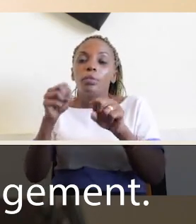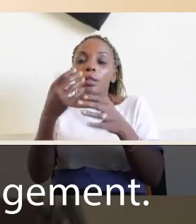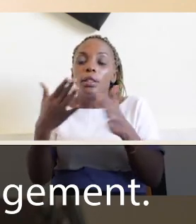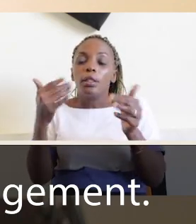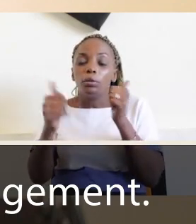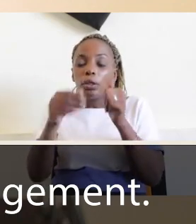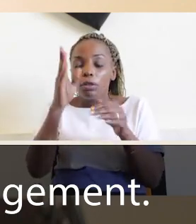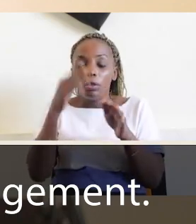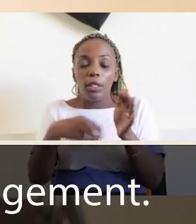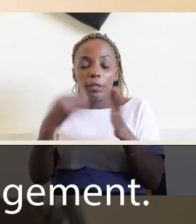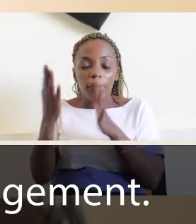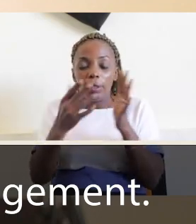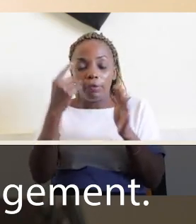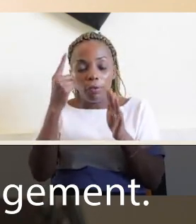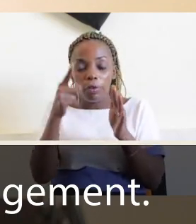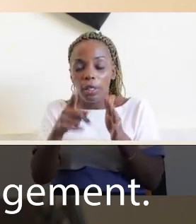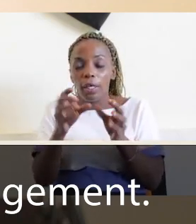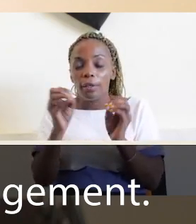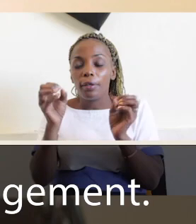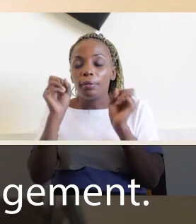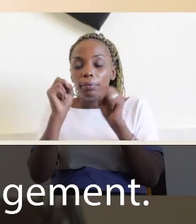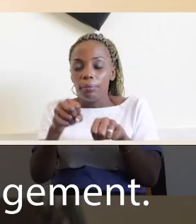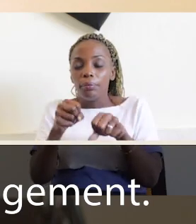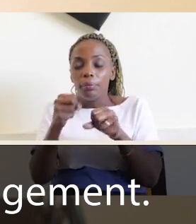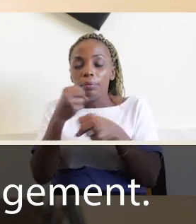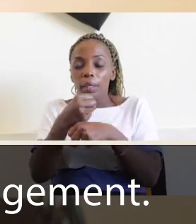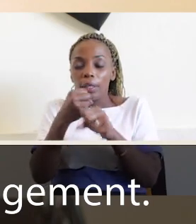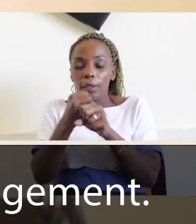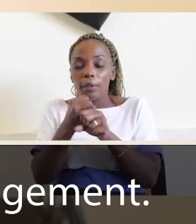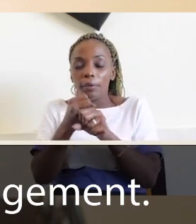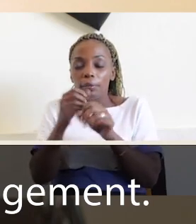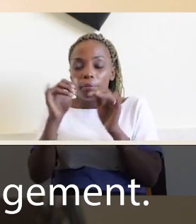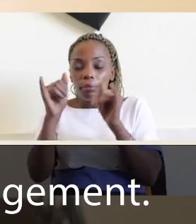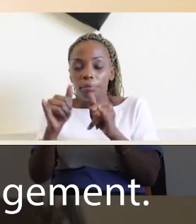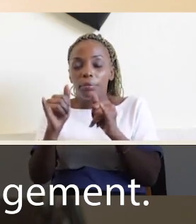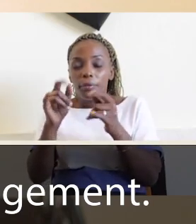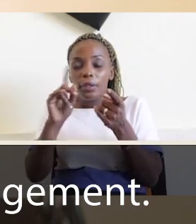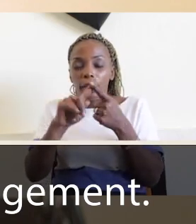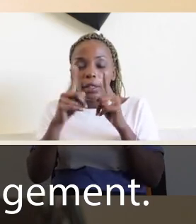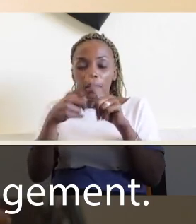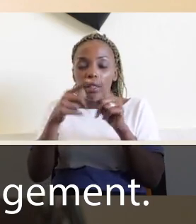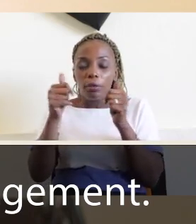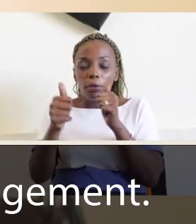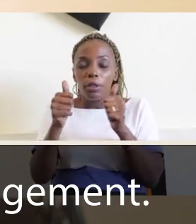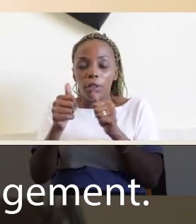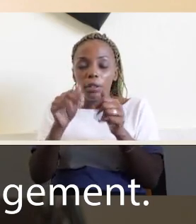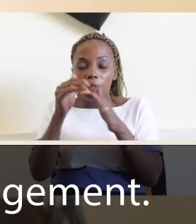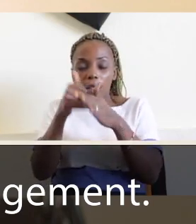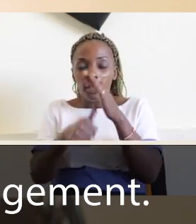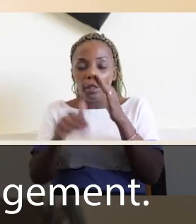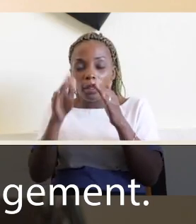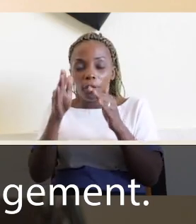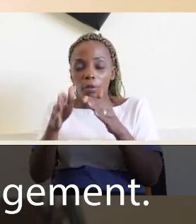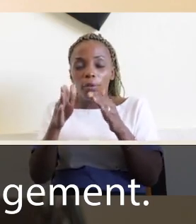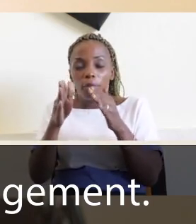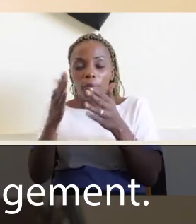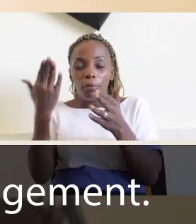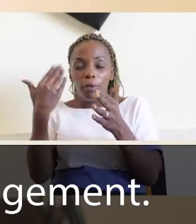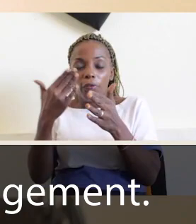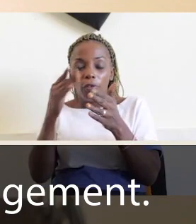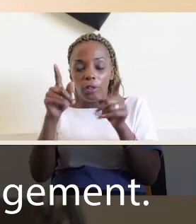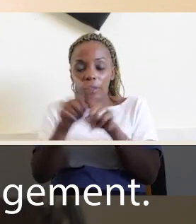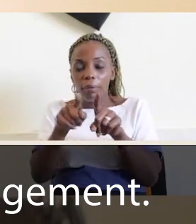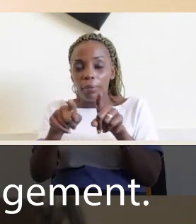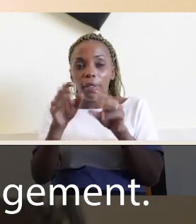has not purposed for you. That will cause you to settle at a standard that is well below the standard of